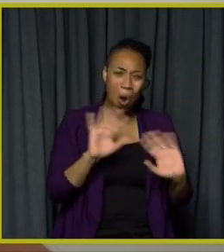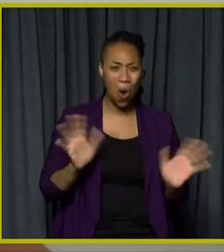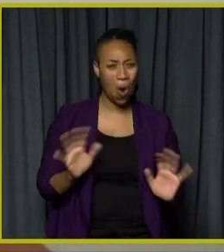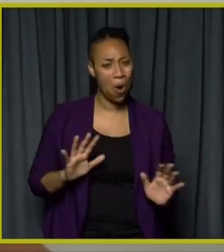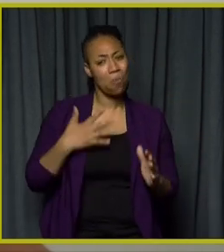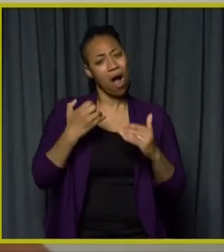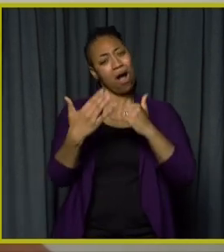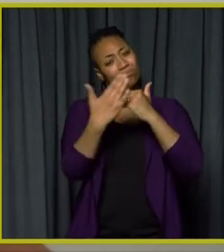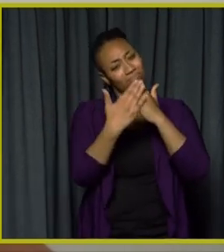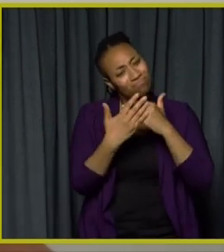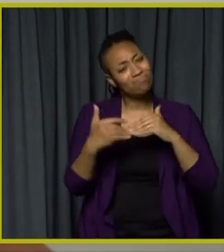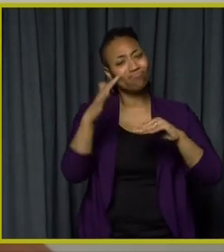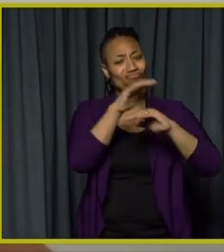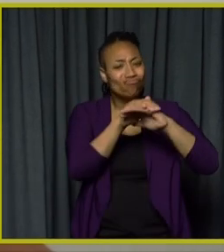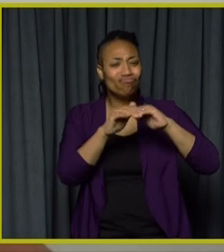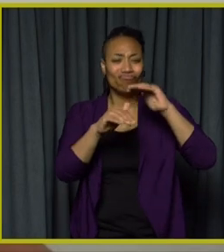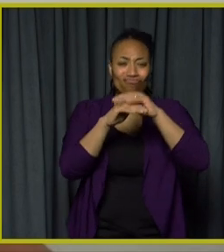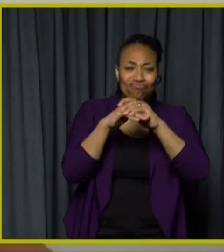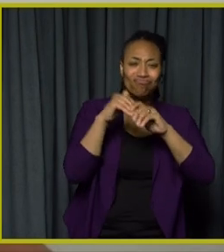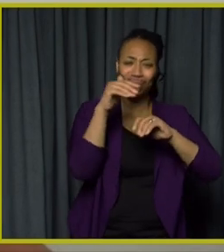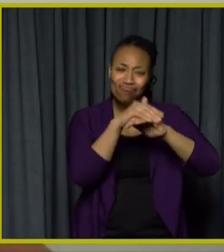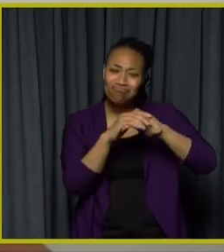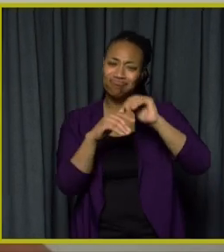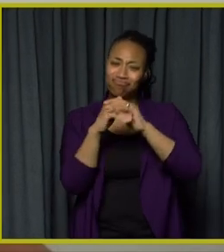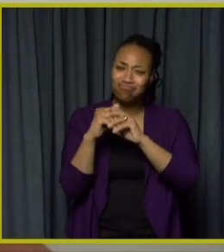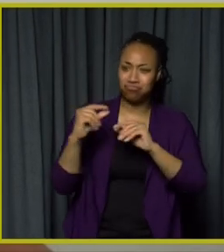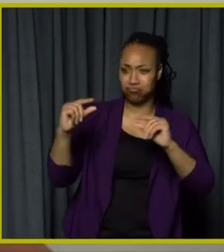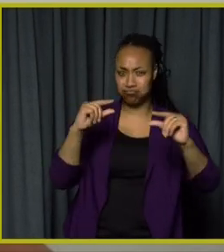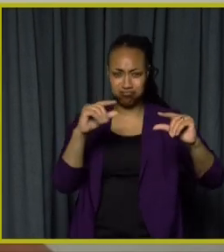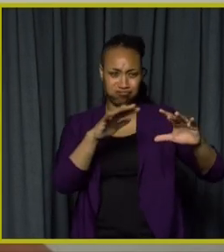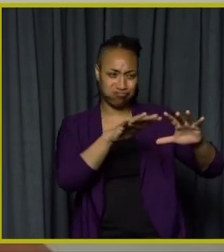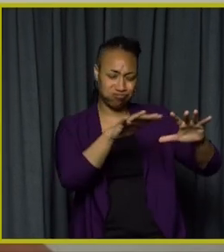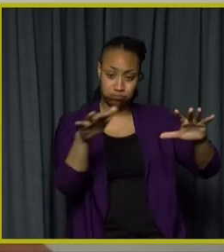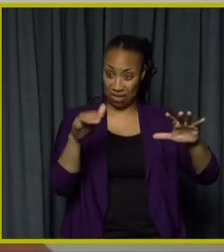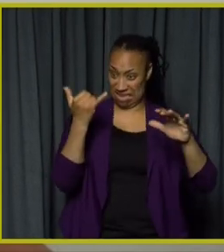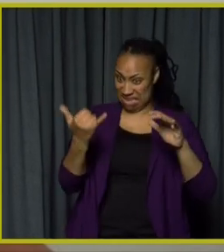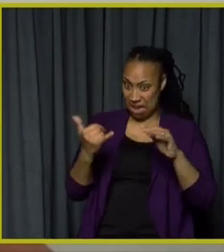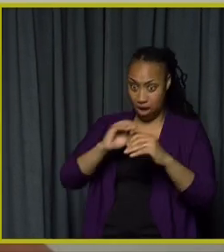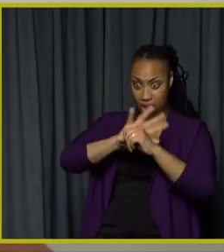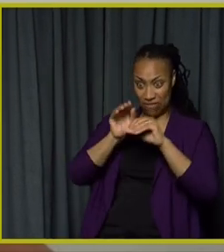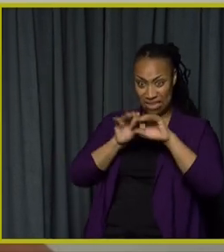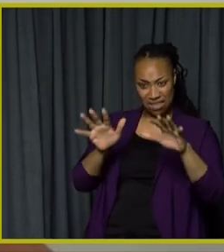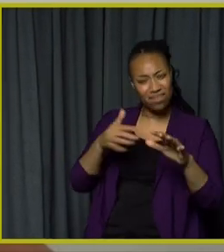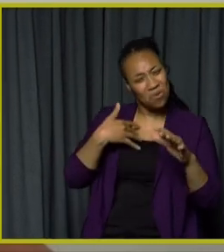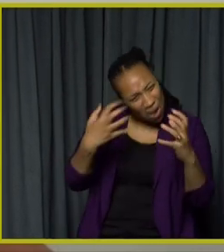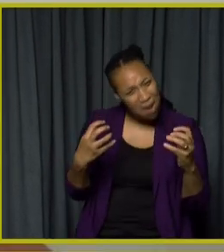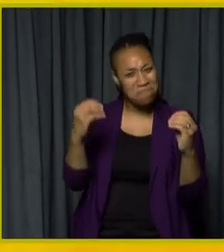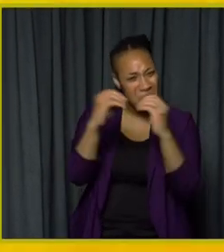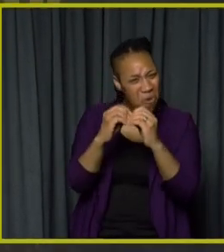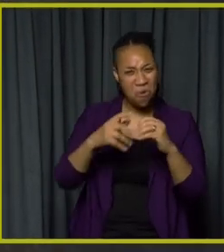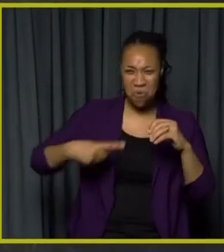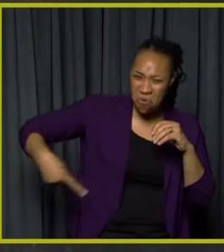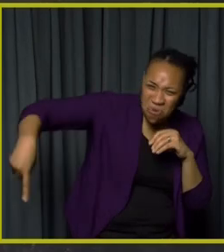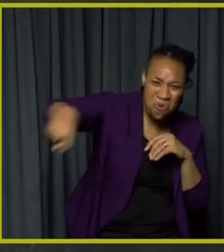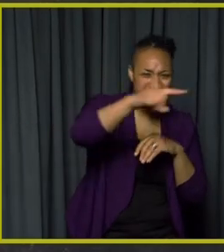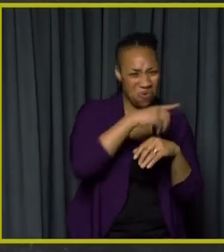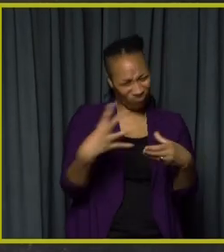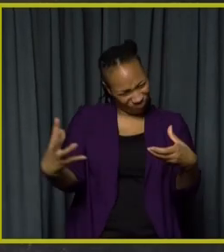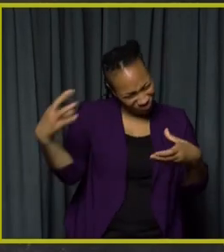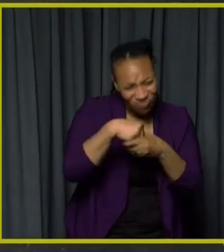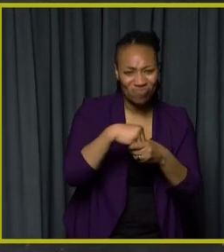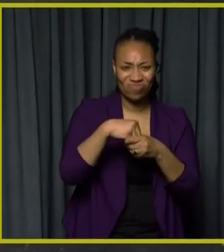COVID-19. I invite all of you to fight for one fair wage.